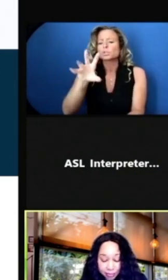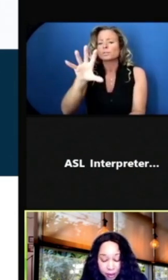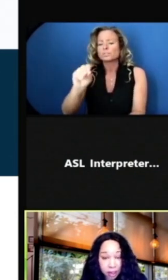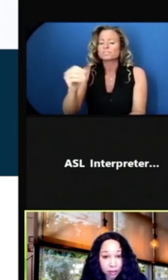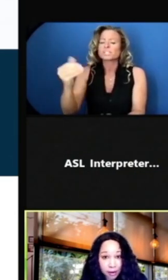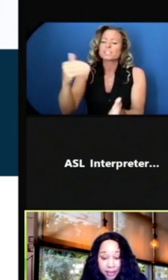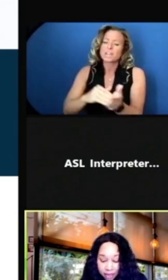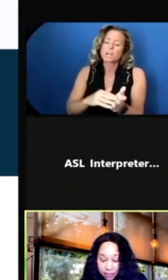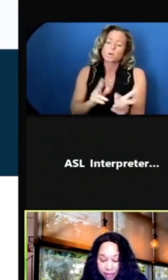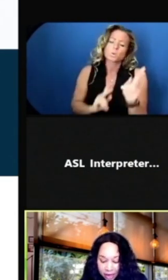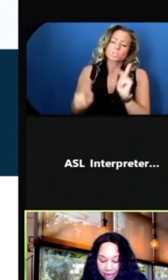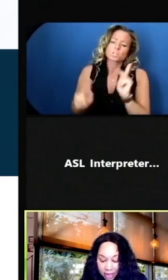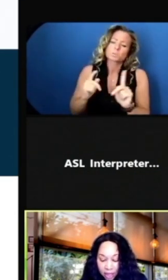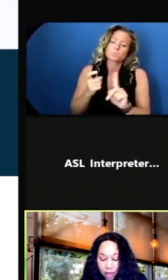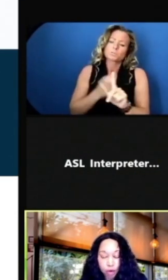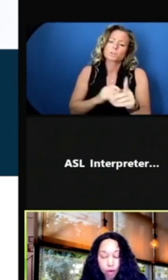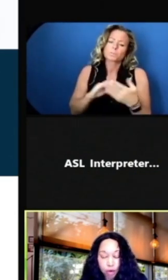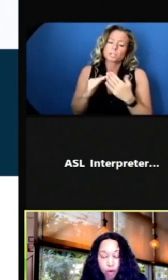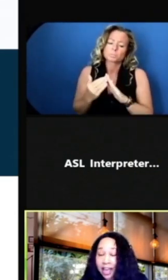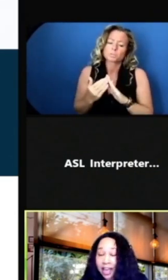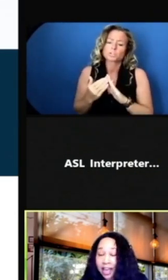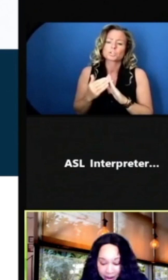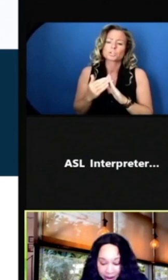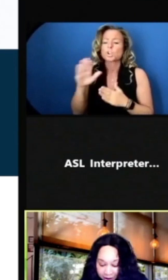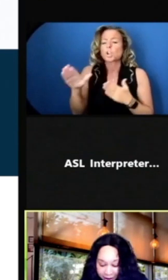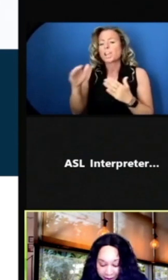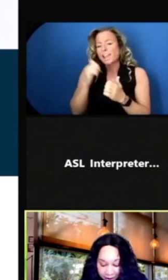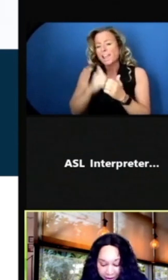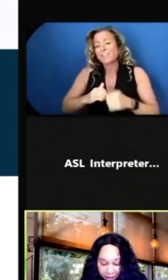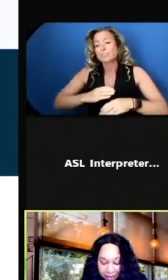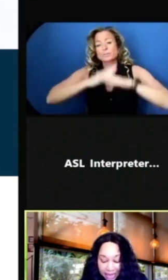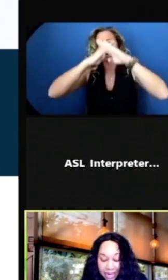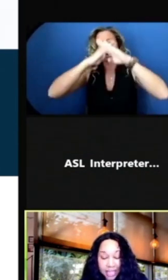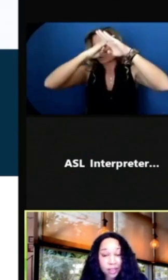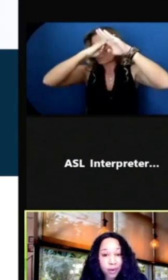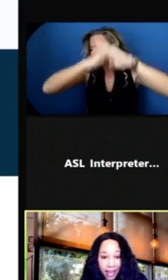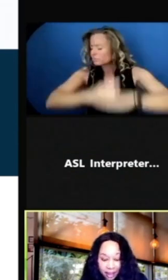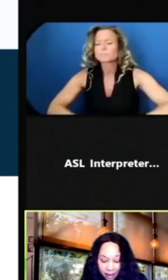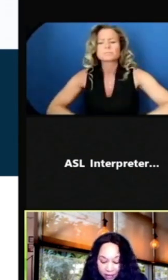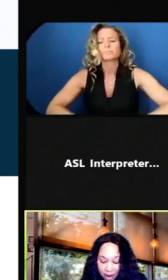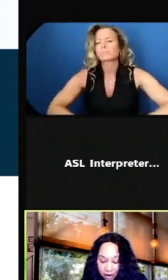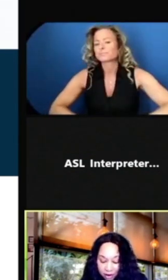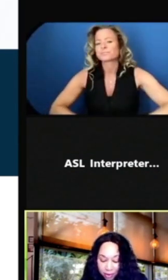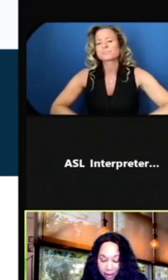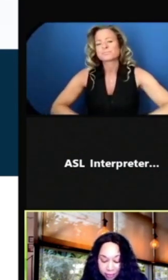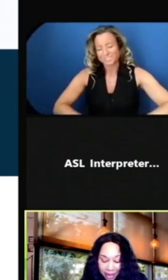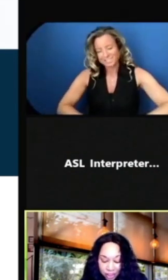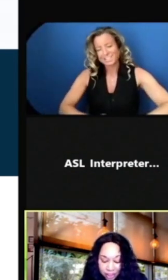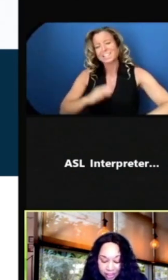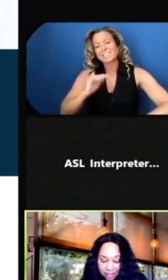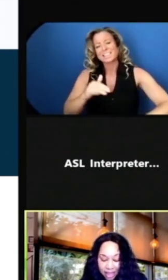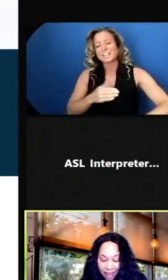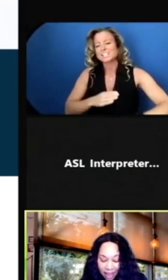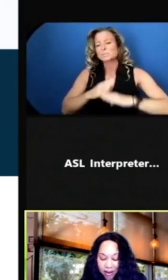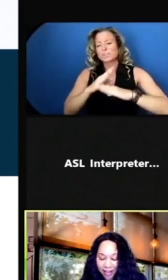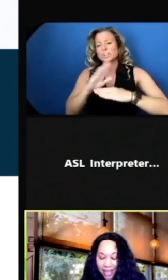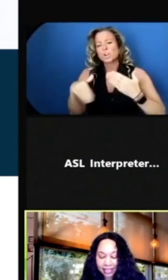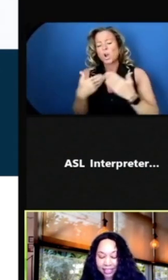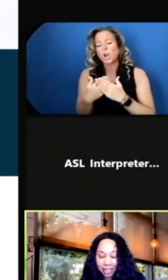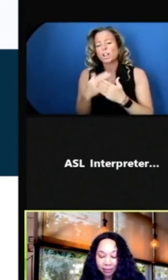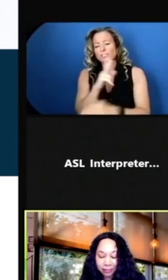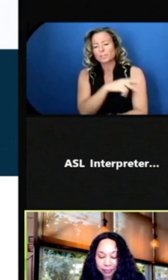250,000 people from the community, removing every barrier standing in the way of Dr. Abraham's patients and